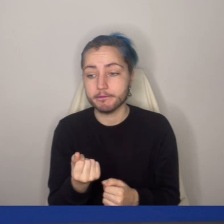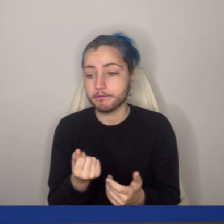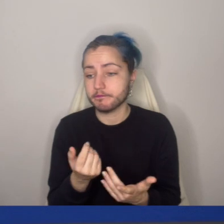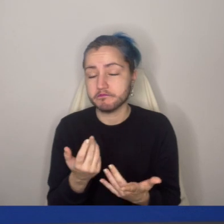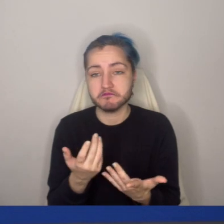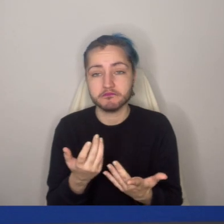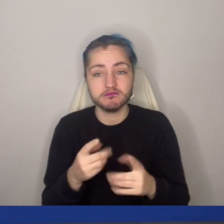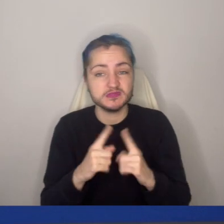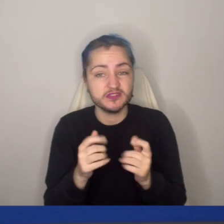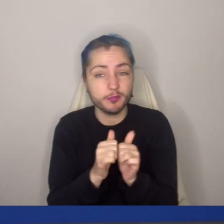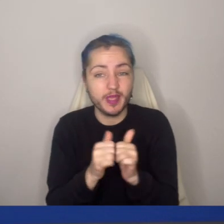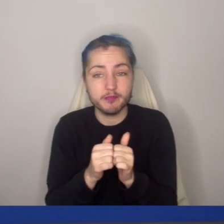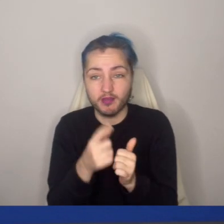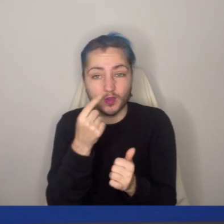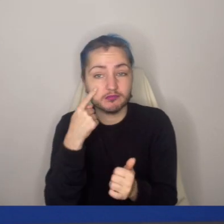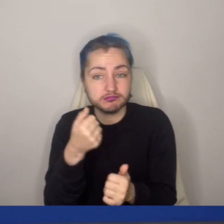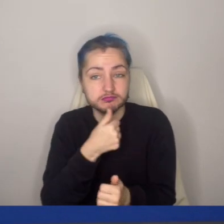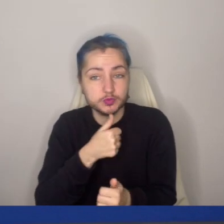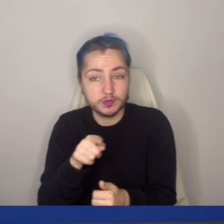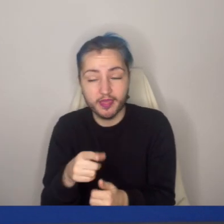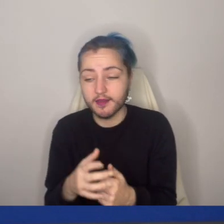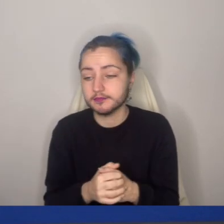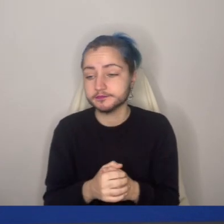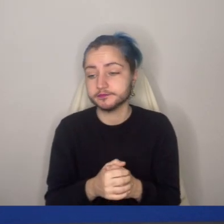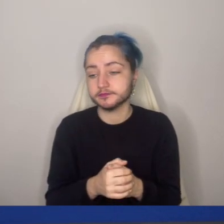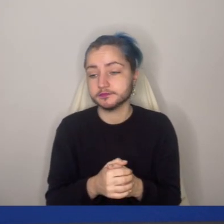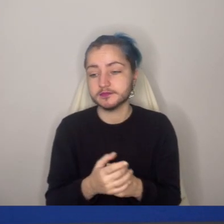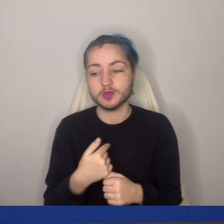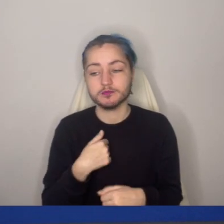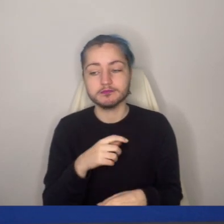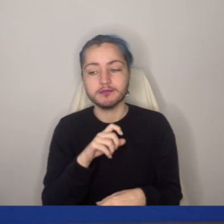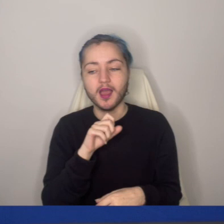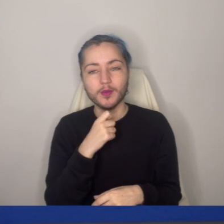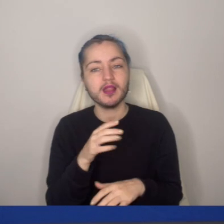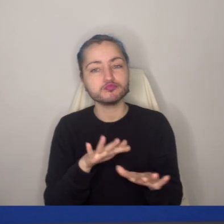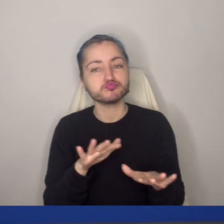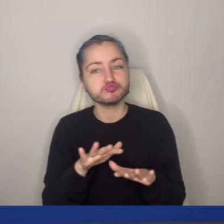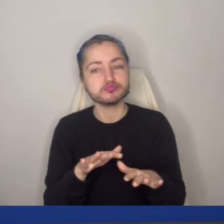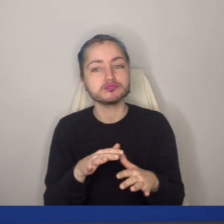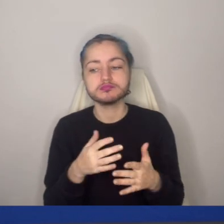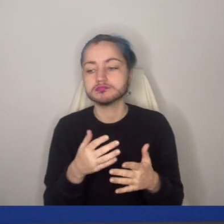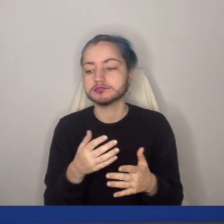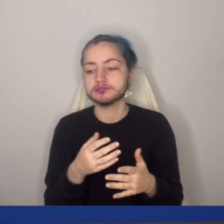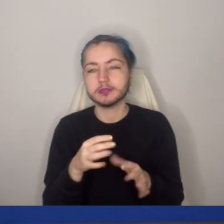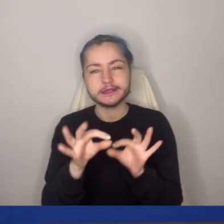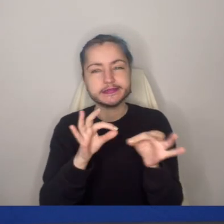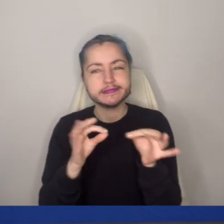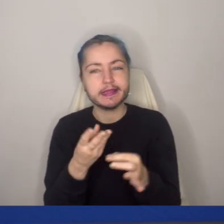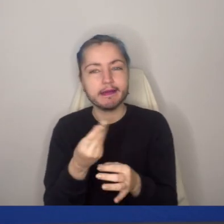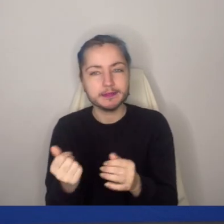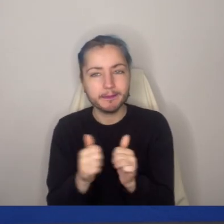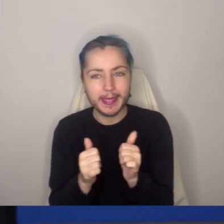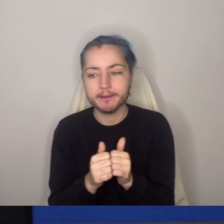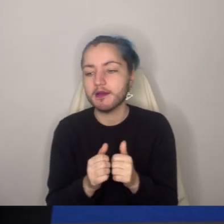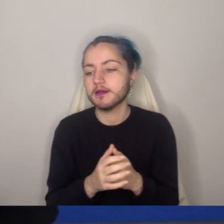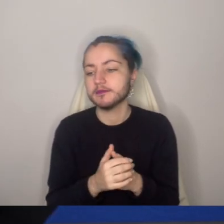And basically, I'm just going to take a few minutes just to cut some pieces out. And again, just